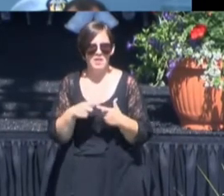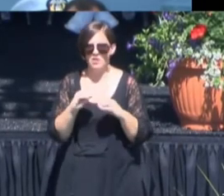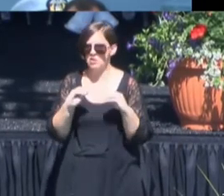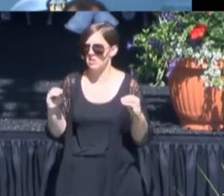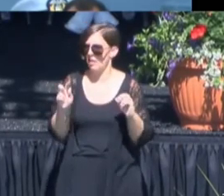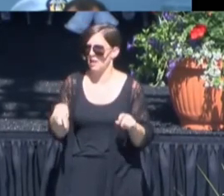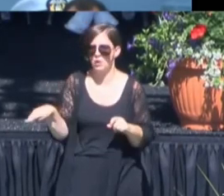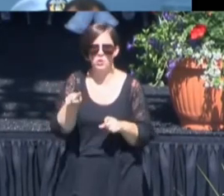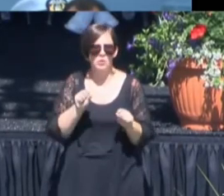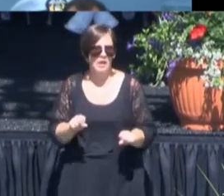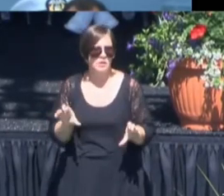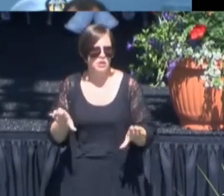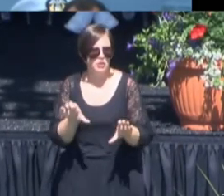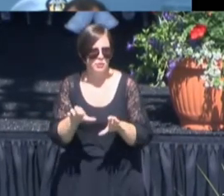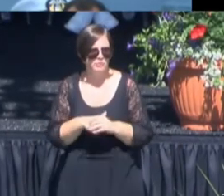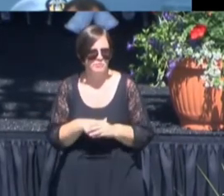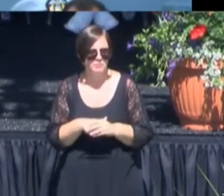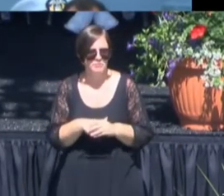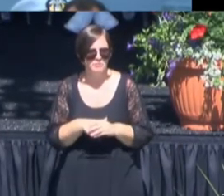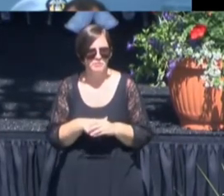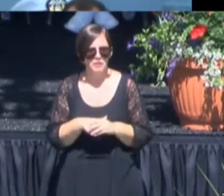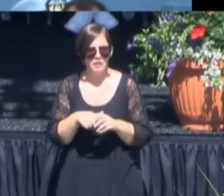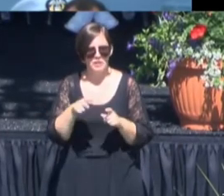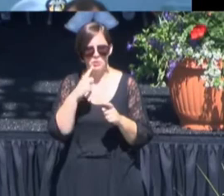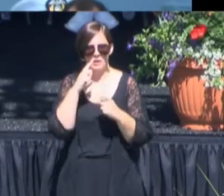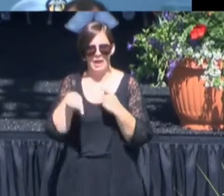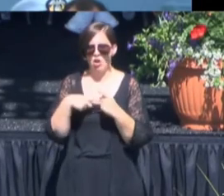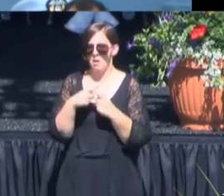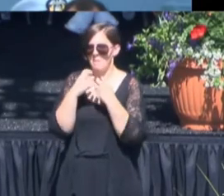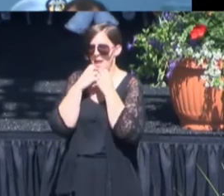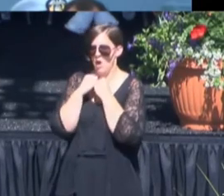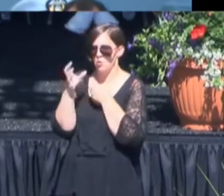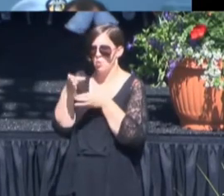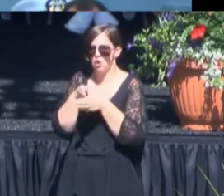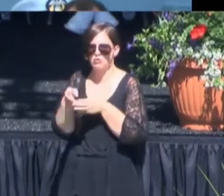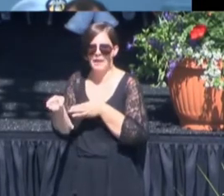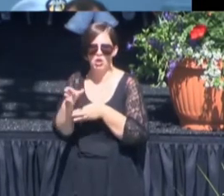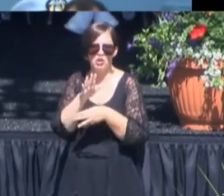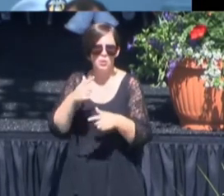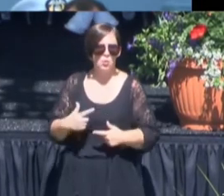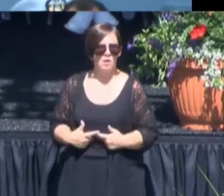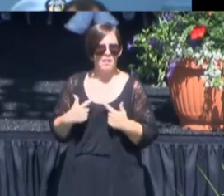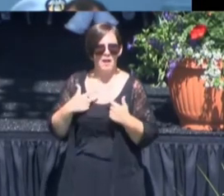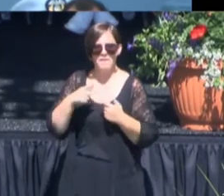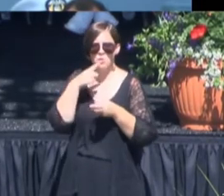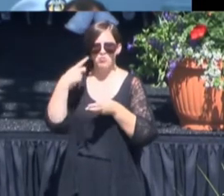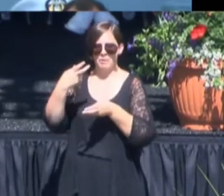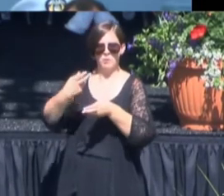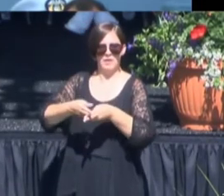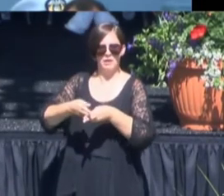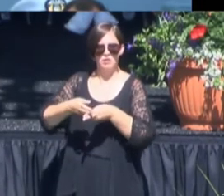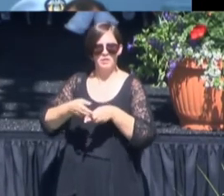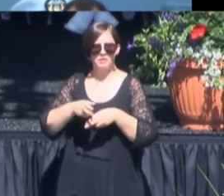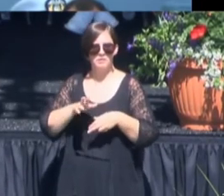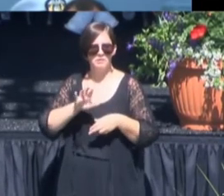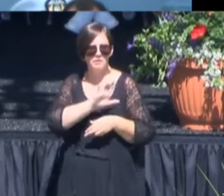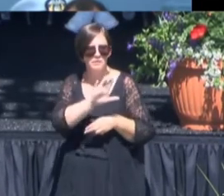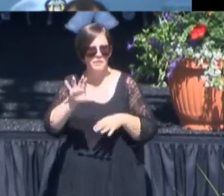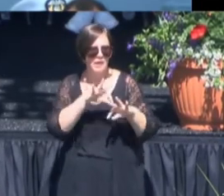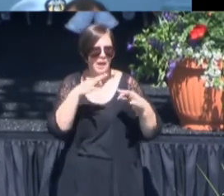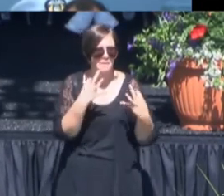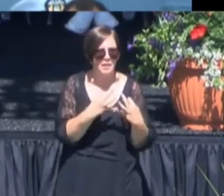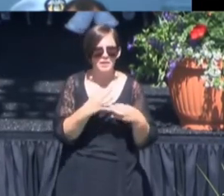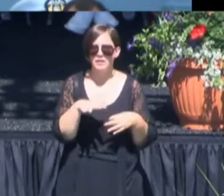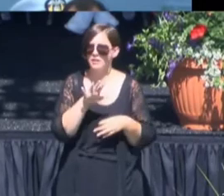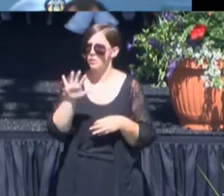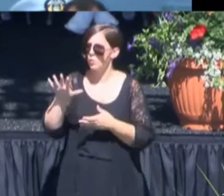can do at that point to care more about your career and your life and your reputation for your family and for your